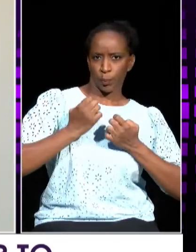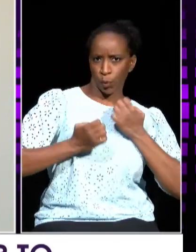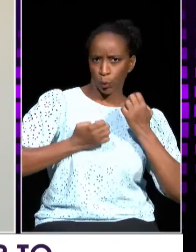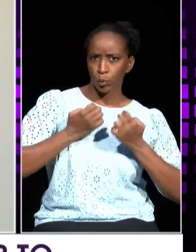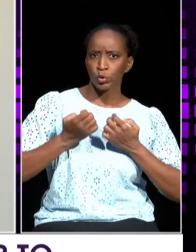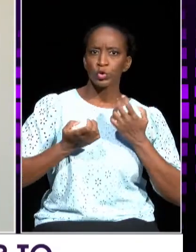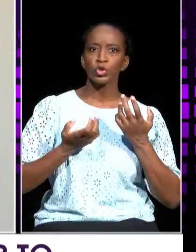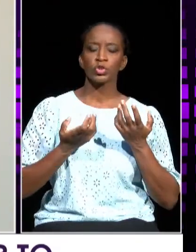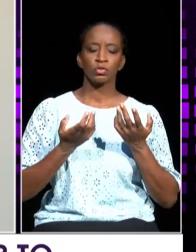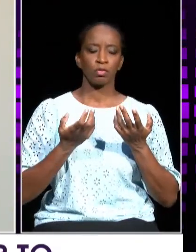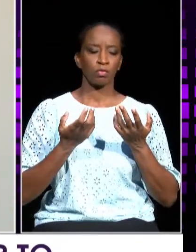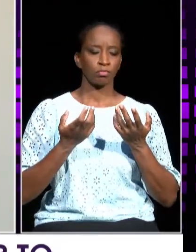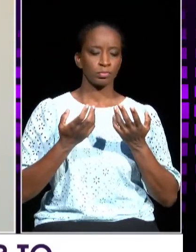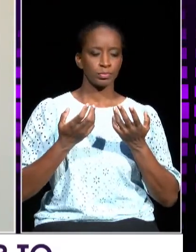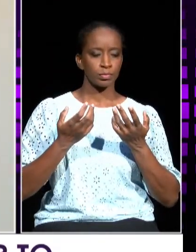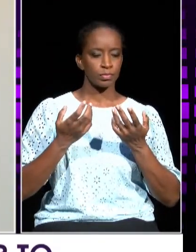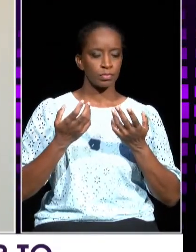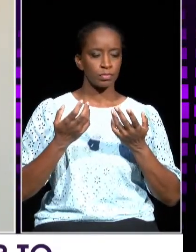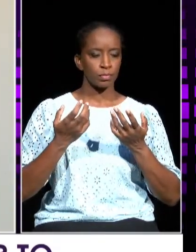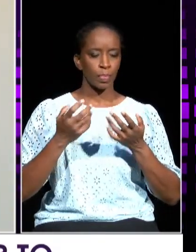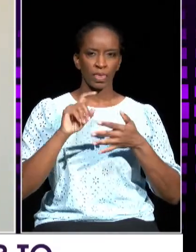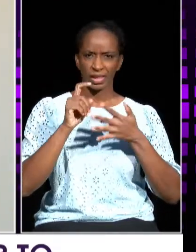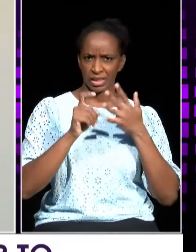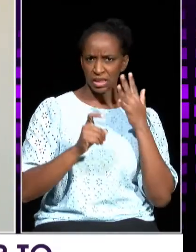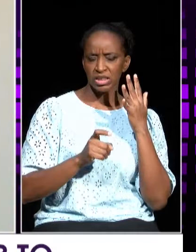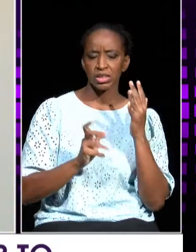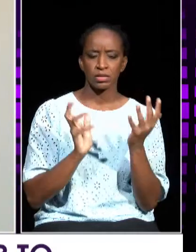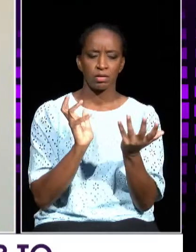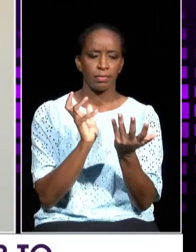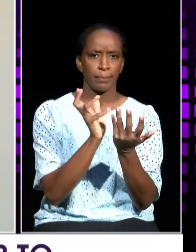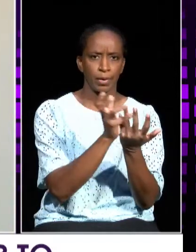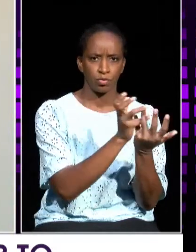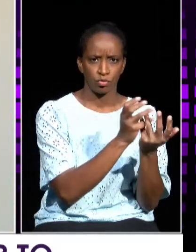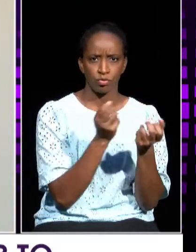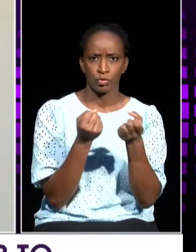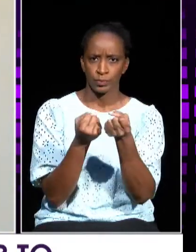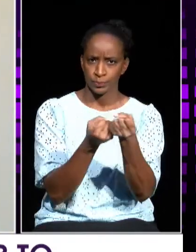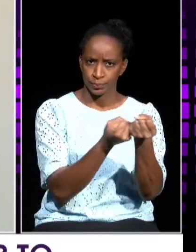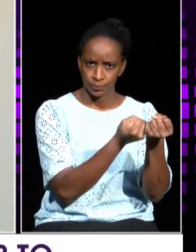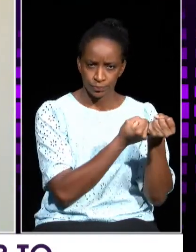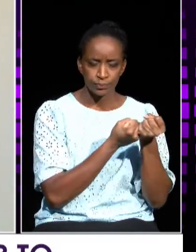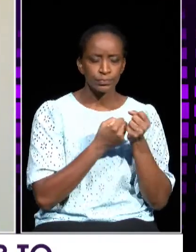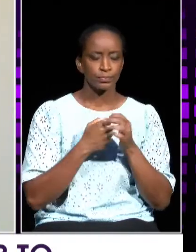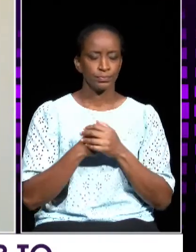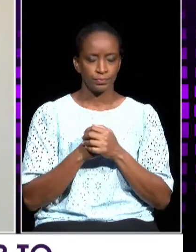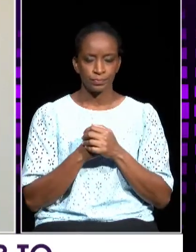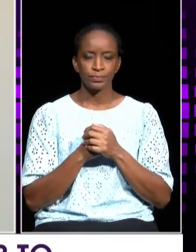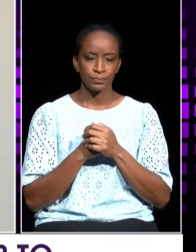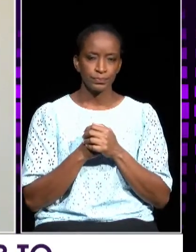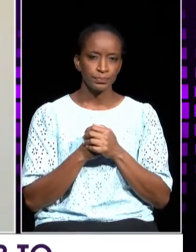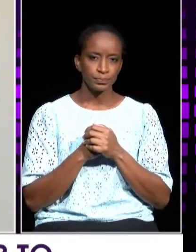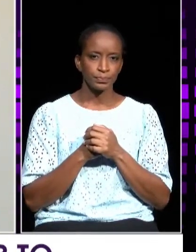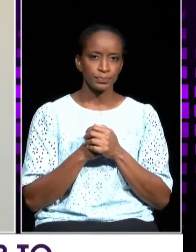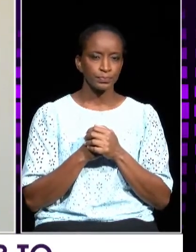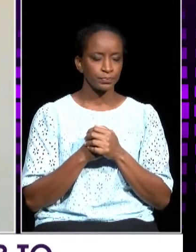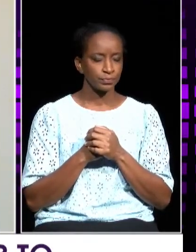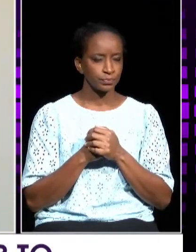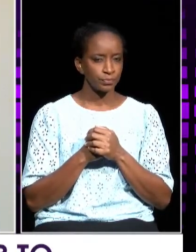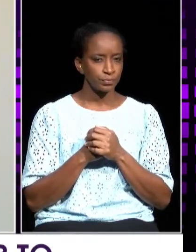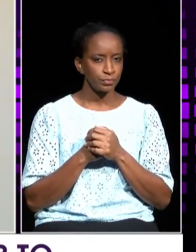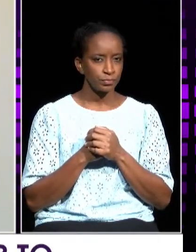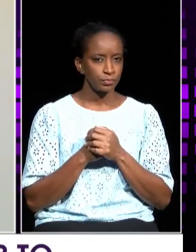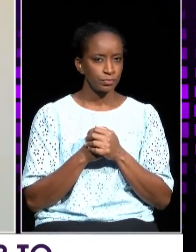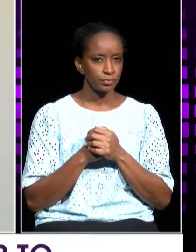mentally back for in-person learning in light of the whole COVID-19 situation. The whole COVID-19